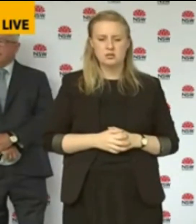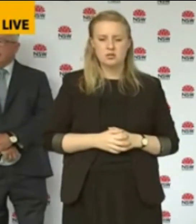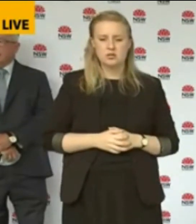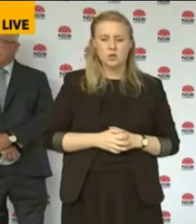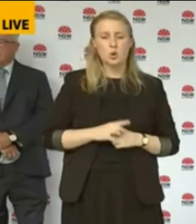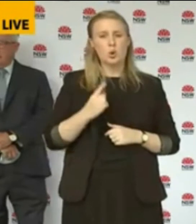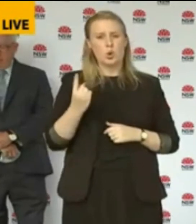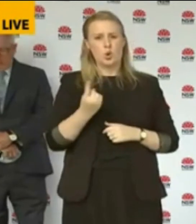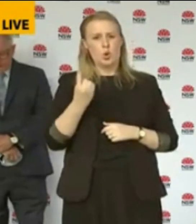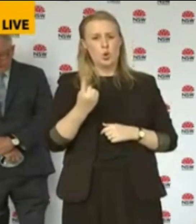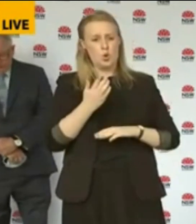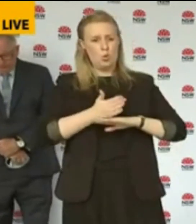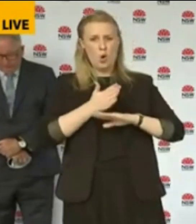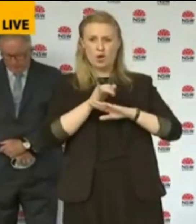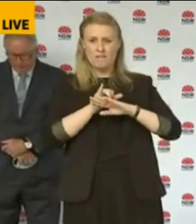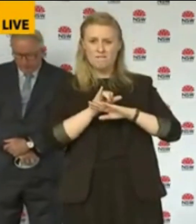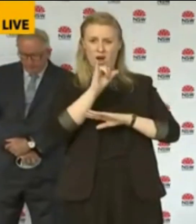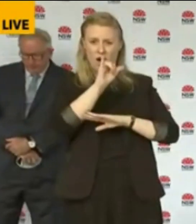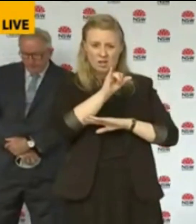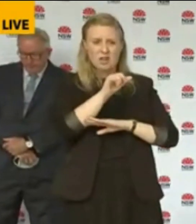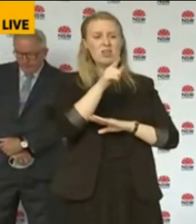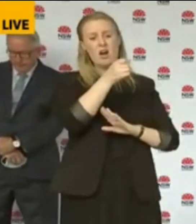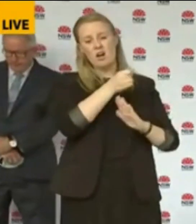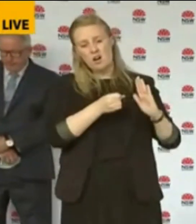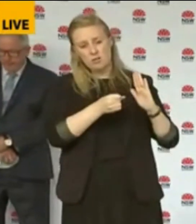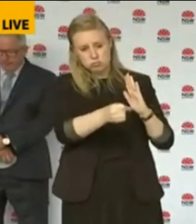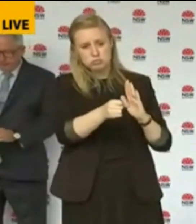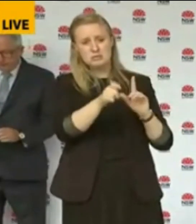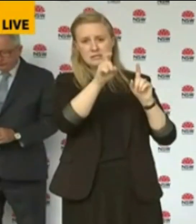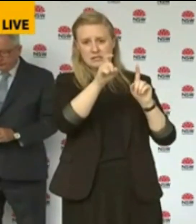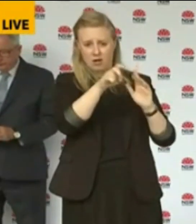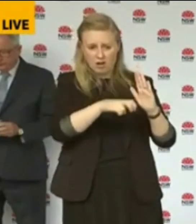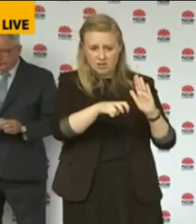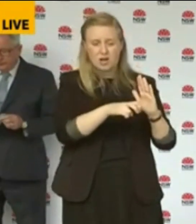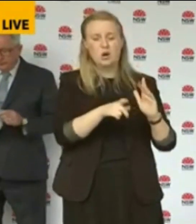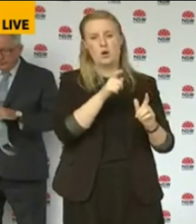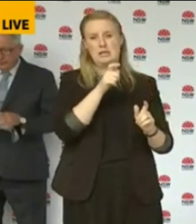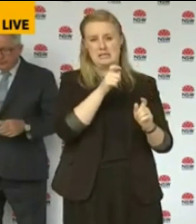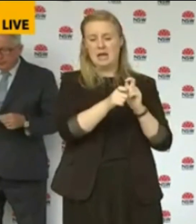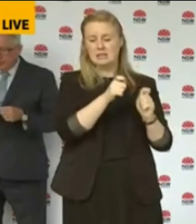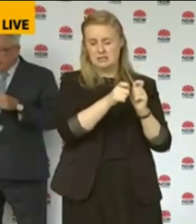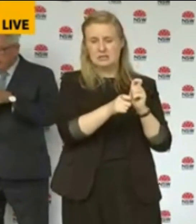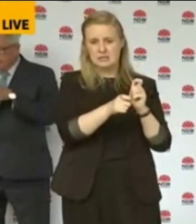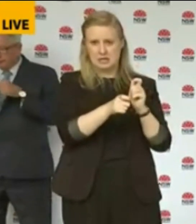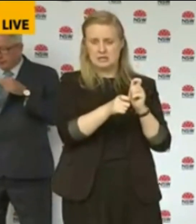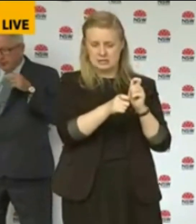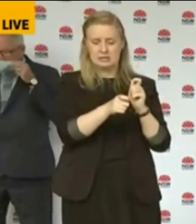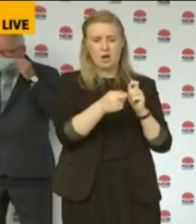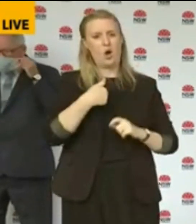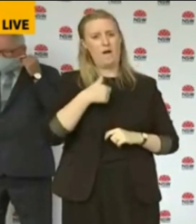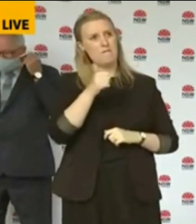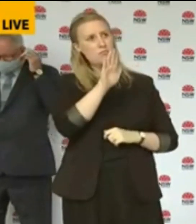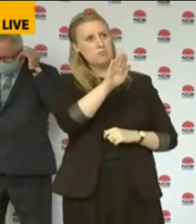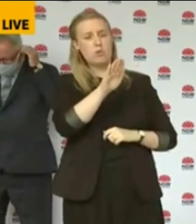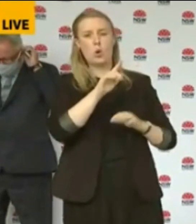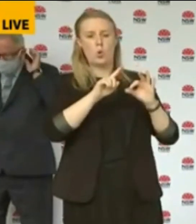get a test at our airport. And we will also progressively look at testing the airlines. I've reached out to Qantas, and